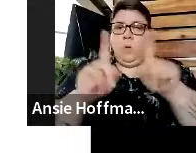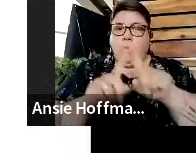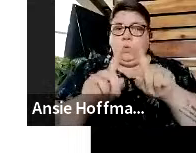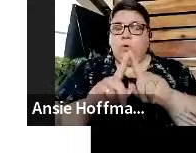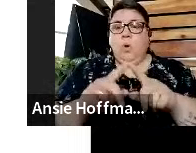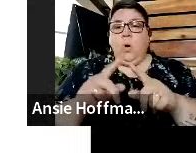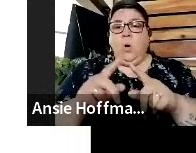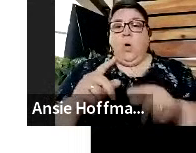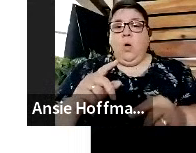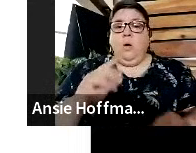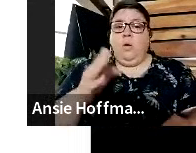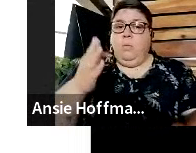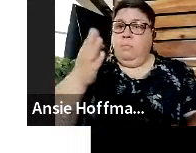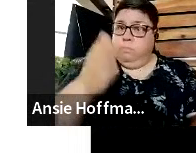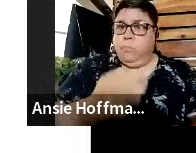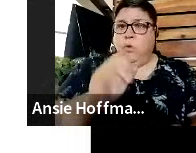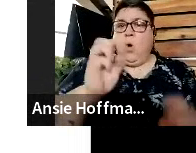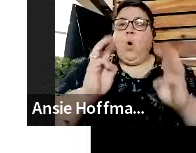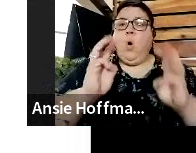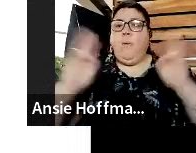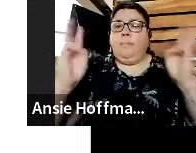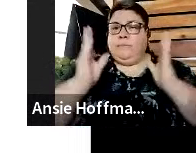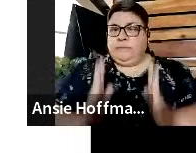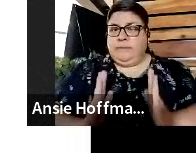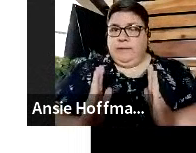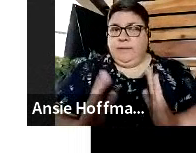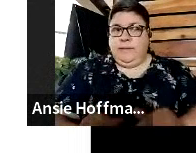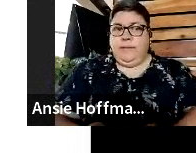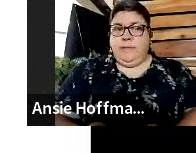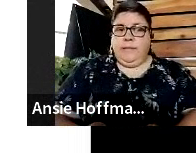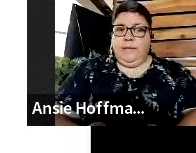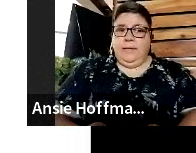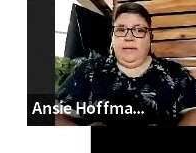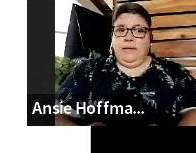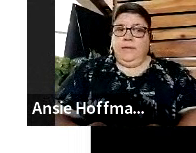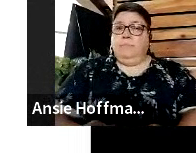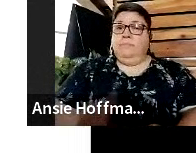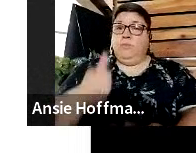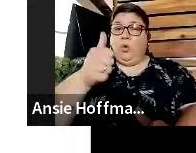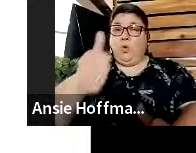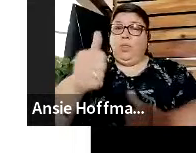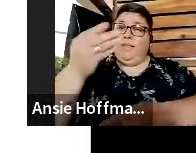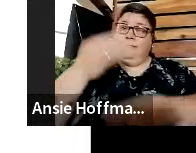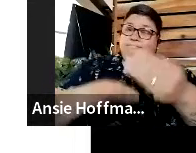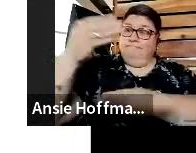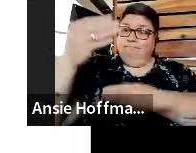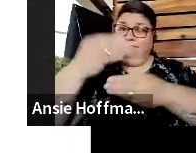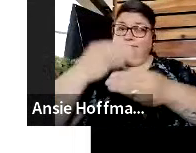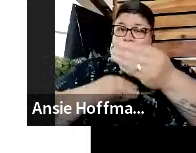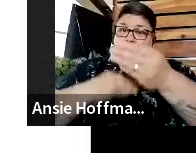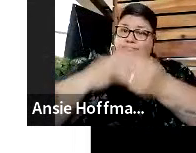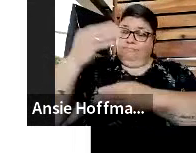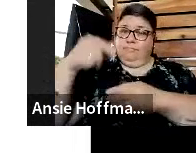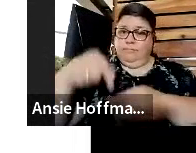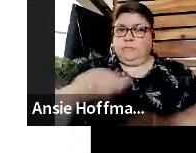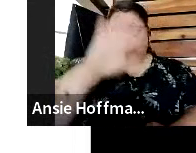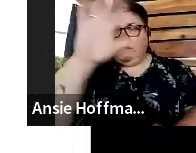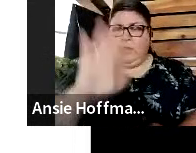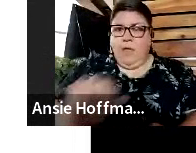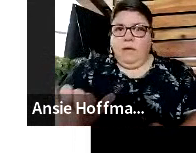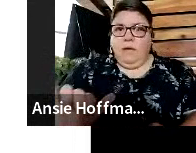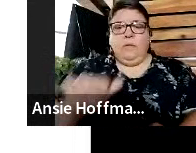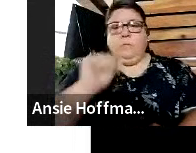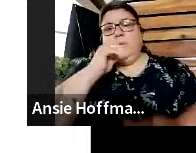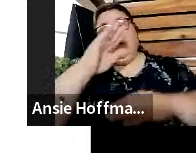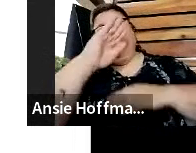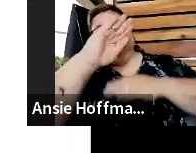our website. Ladies and gentlemen, goods in transit or bound through South Africa and any goods exported from